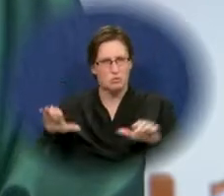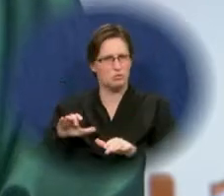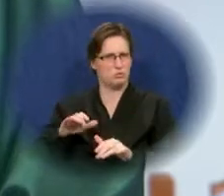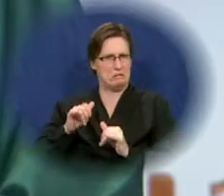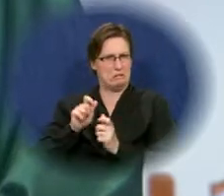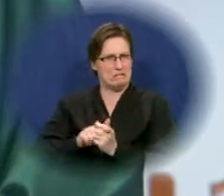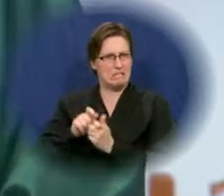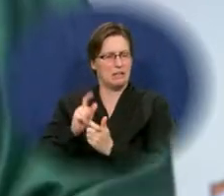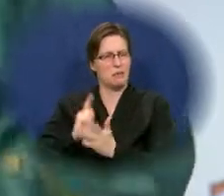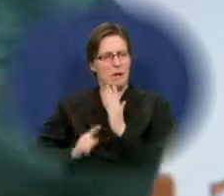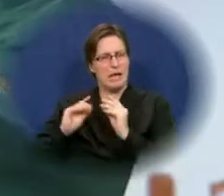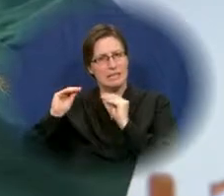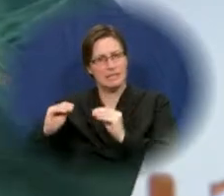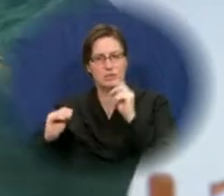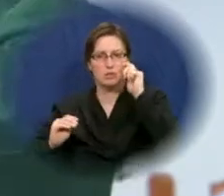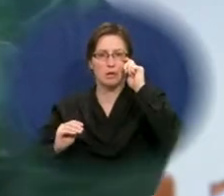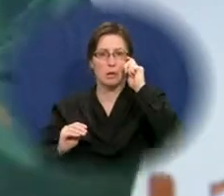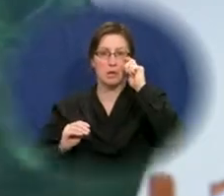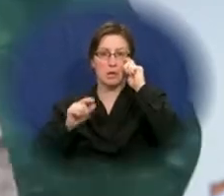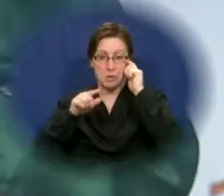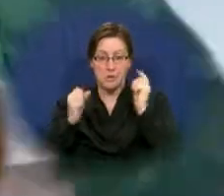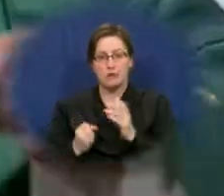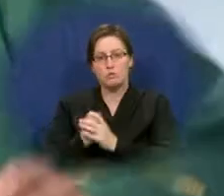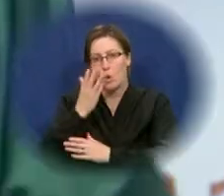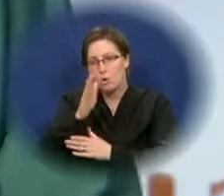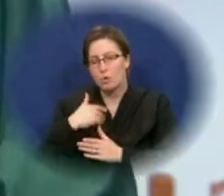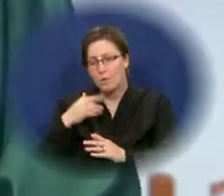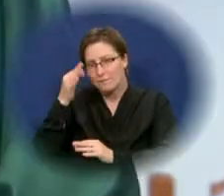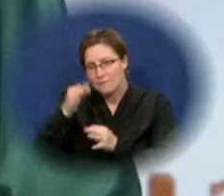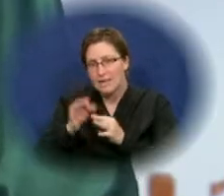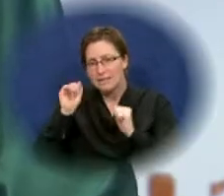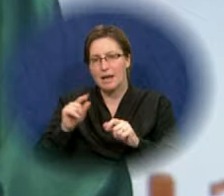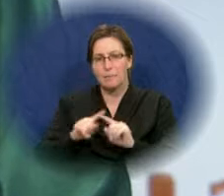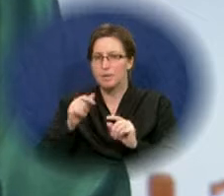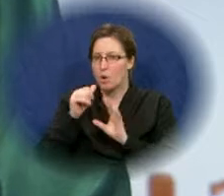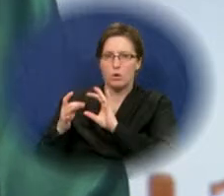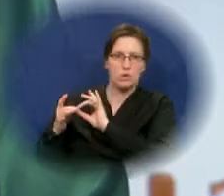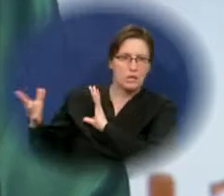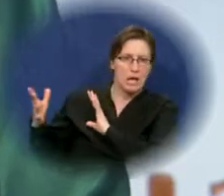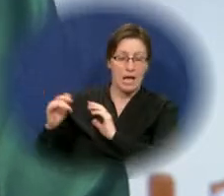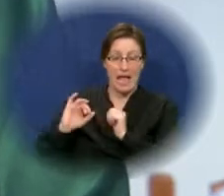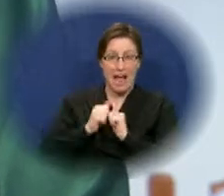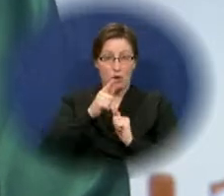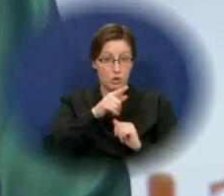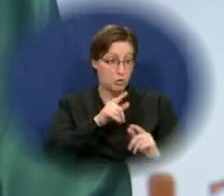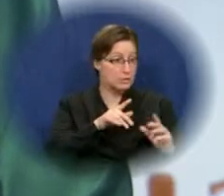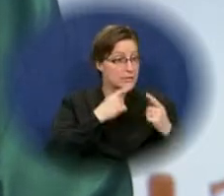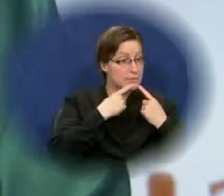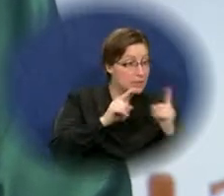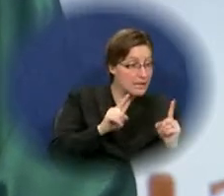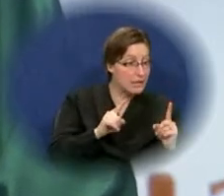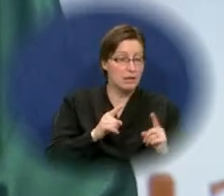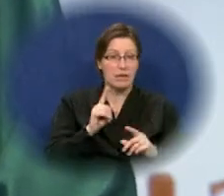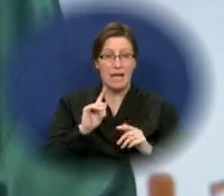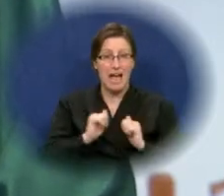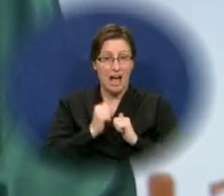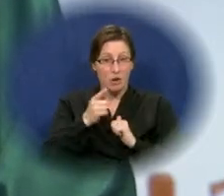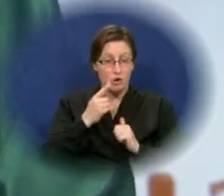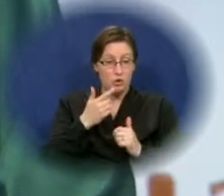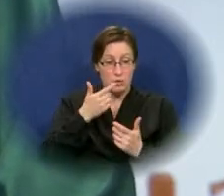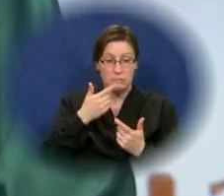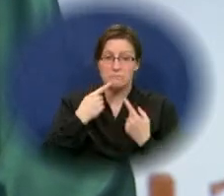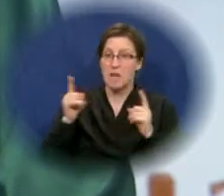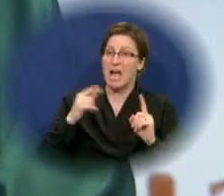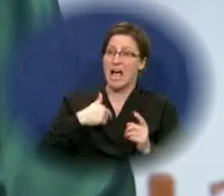own faith. But again, that there is no disconnect between how we live, how we speak, and what we say we